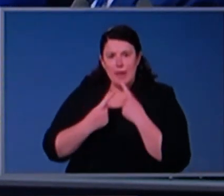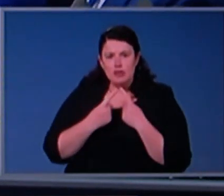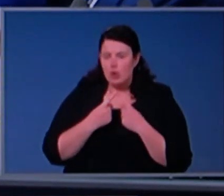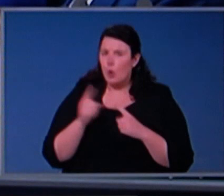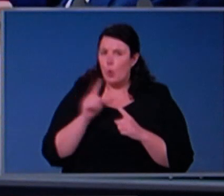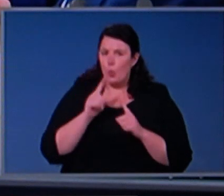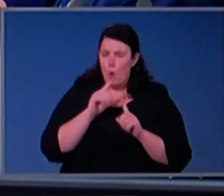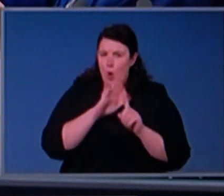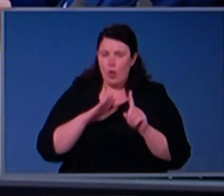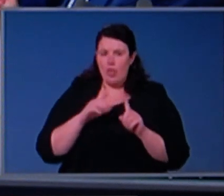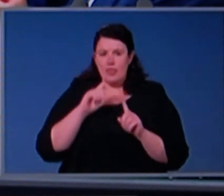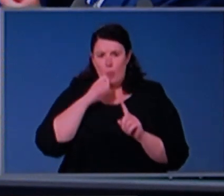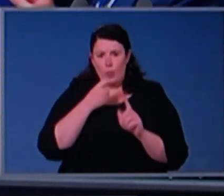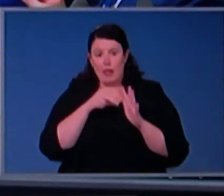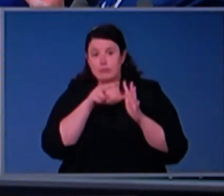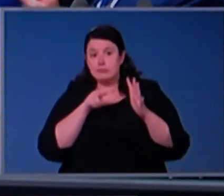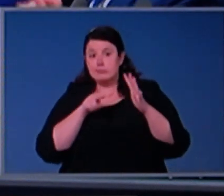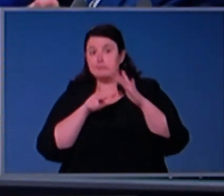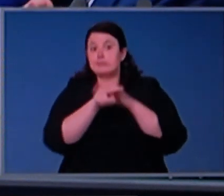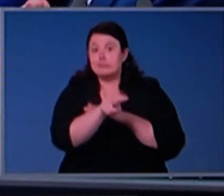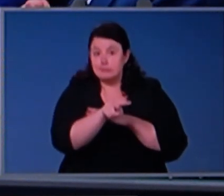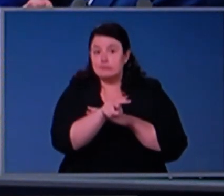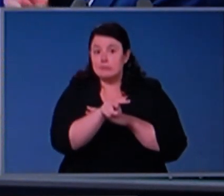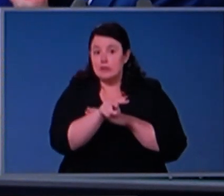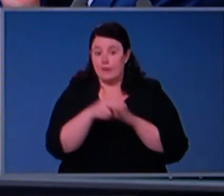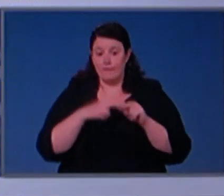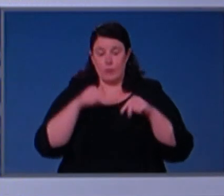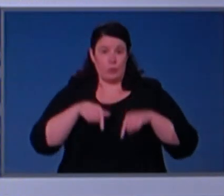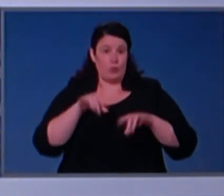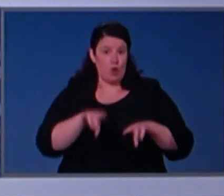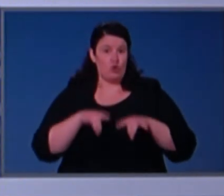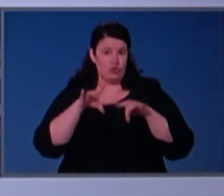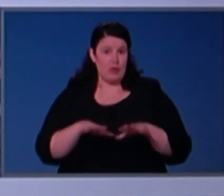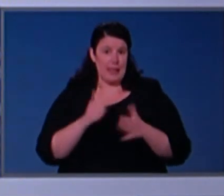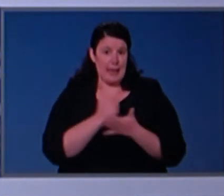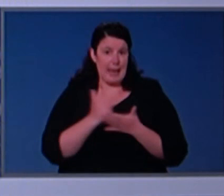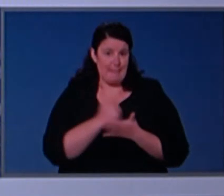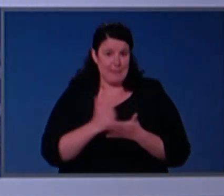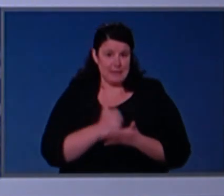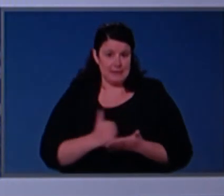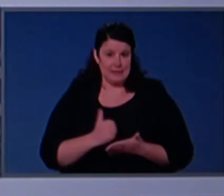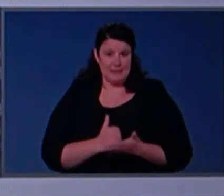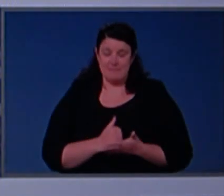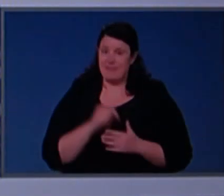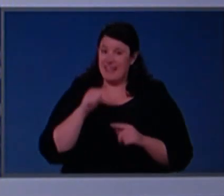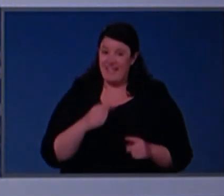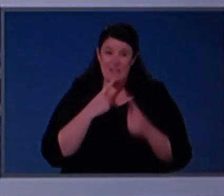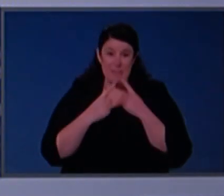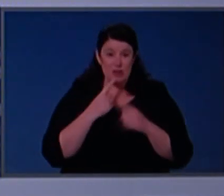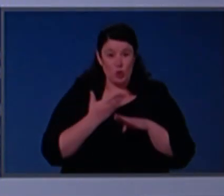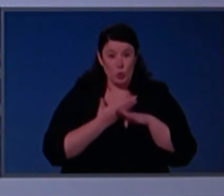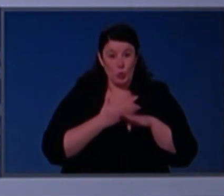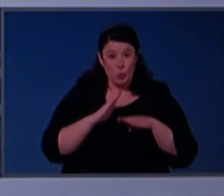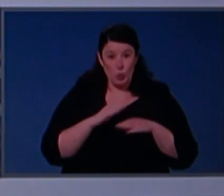forecast on the data that they've got of the case numbers we would get in Australia. This is new science. This is not very